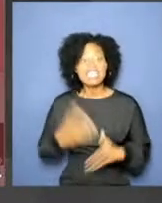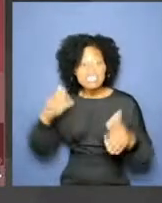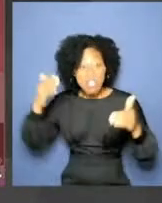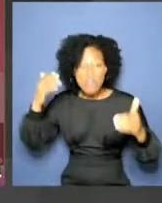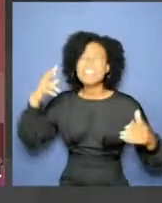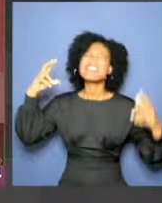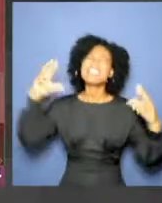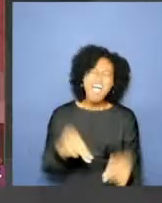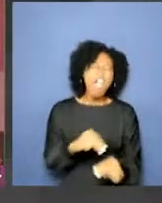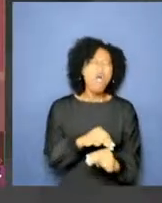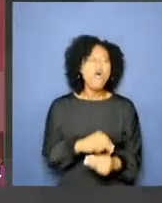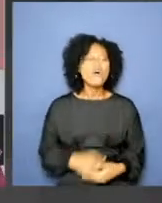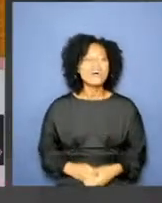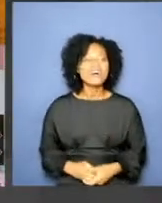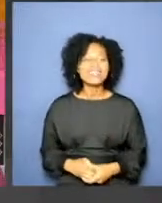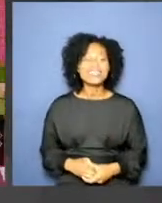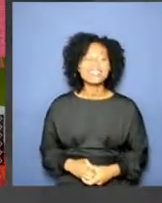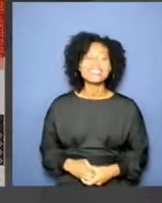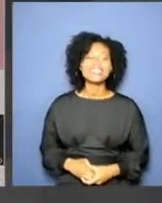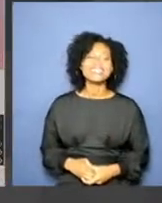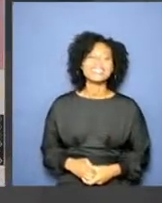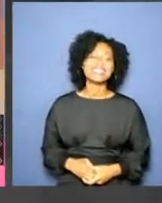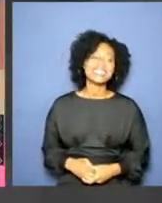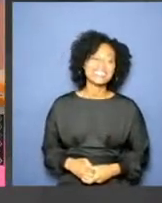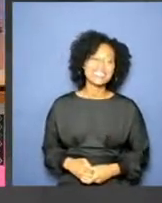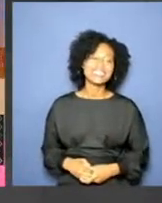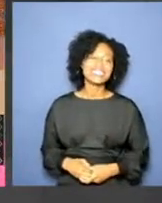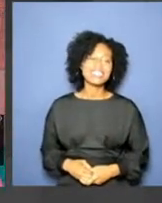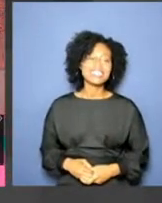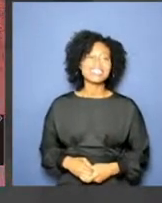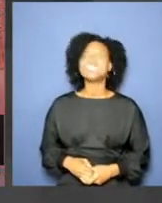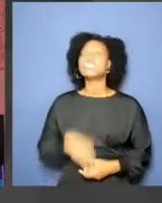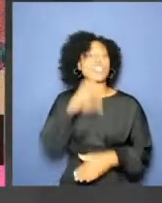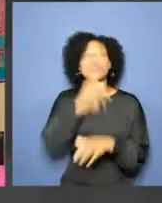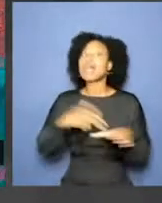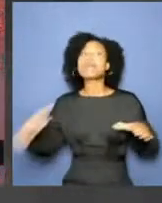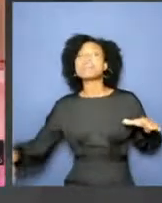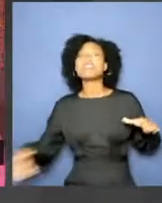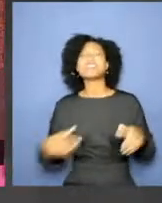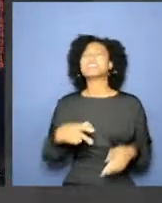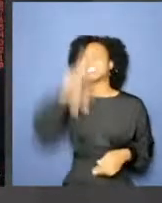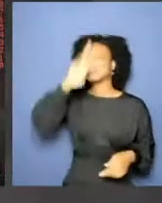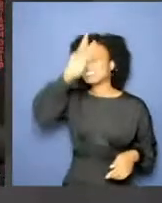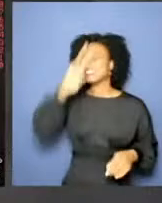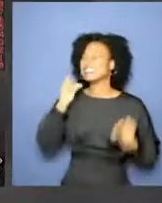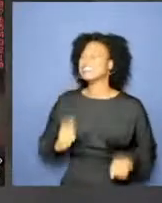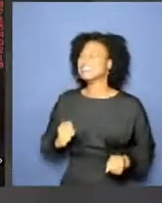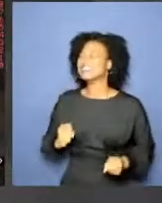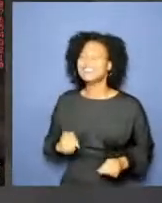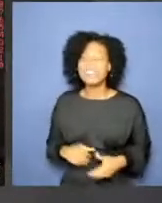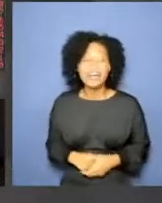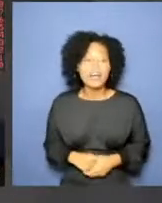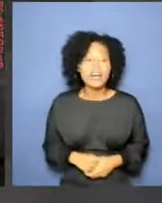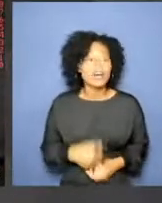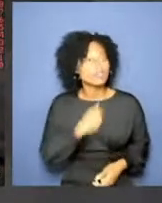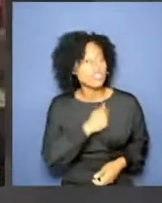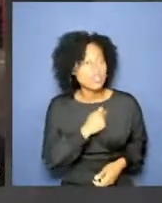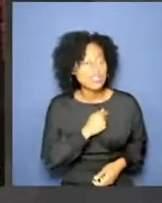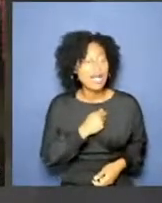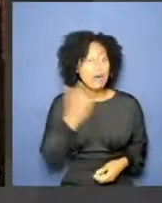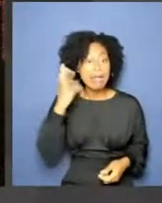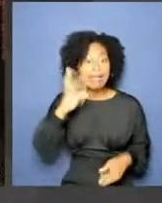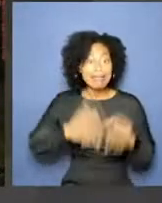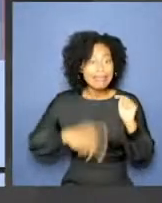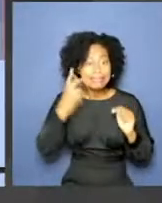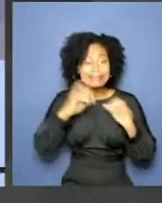7 seconds. People are knocking me off, you stupid stids! Sorry. Oh God, I can't see anything.